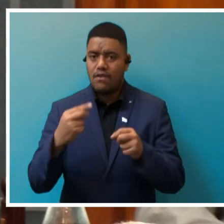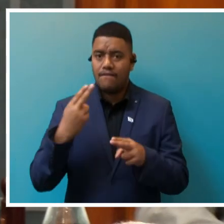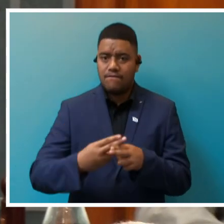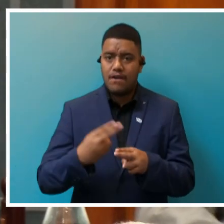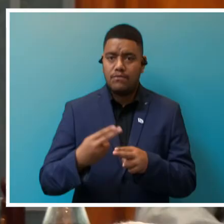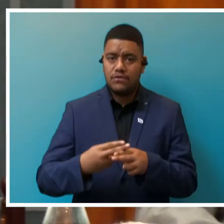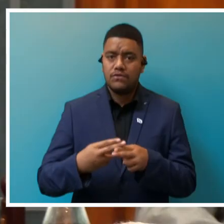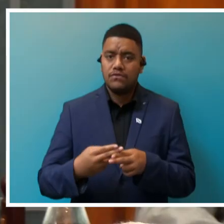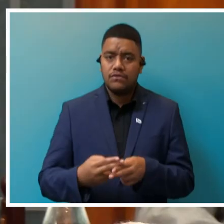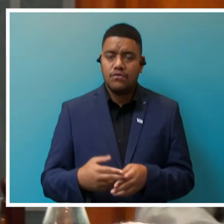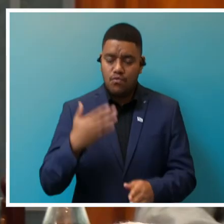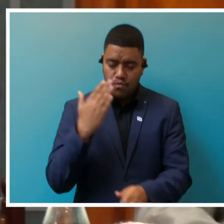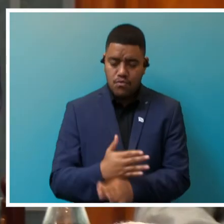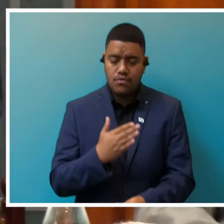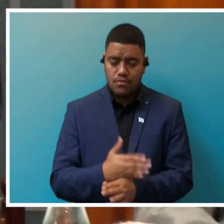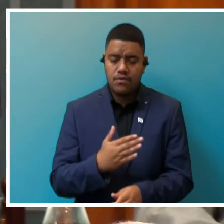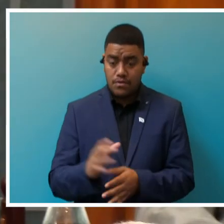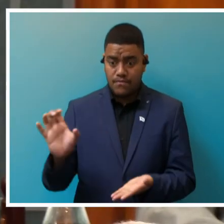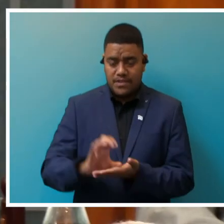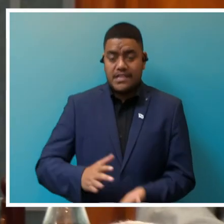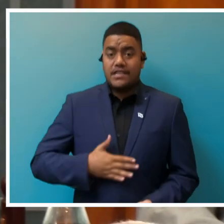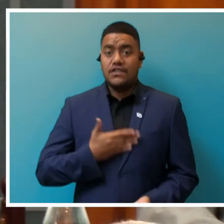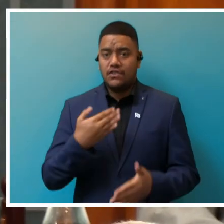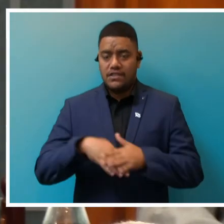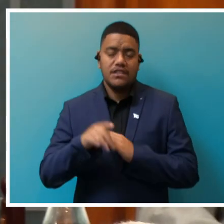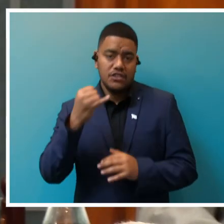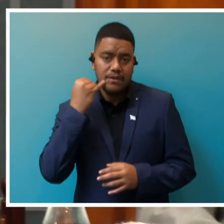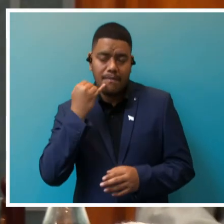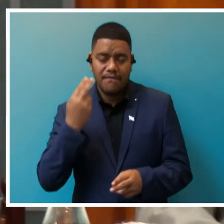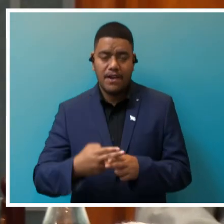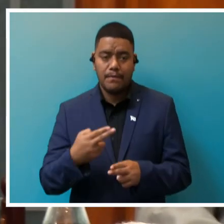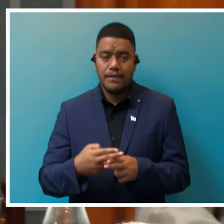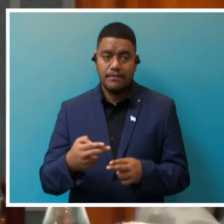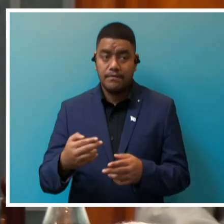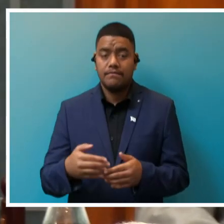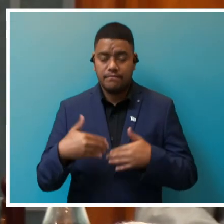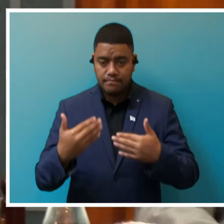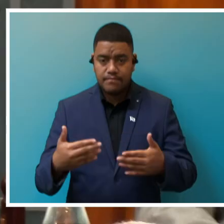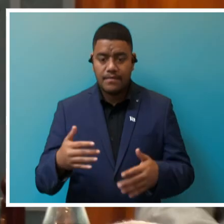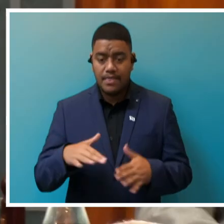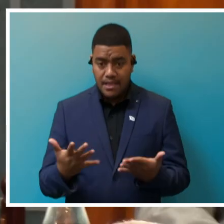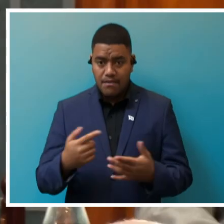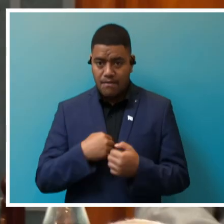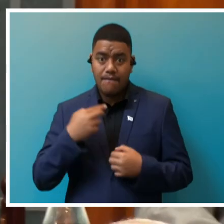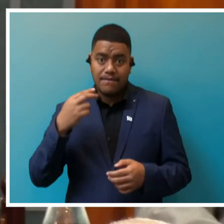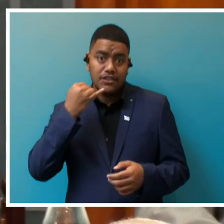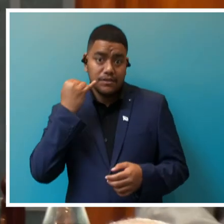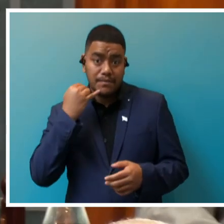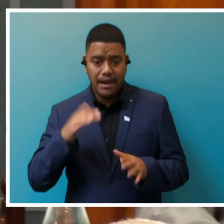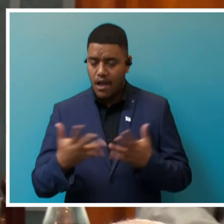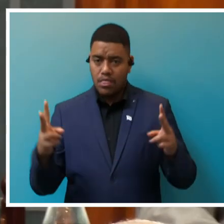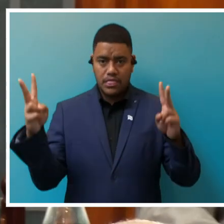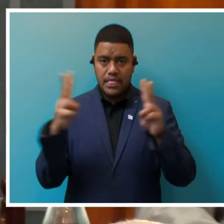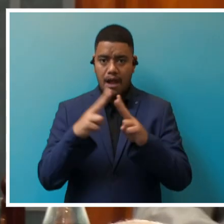confidence and investor interest. Furthermore, our national flock has more than doubled